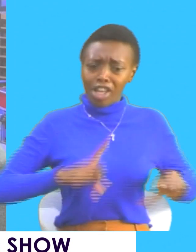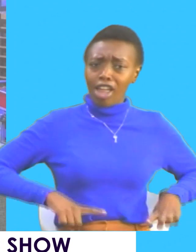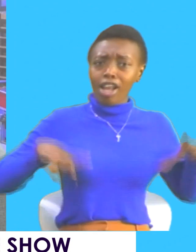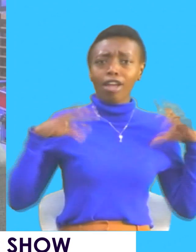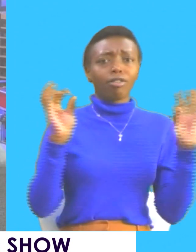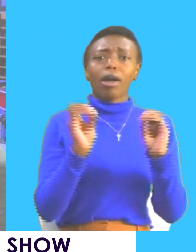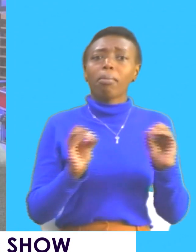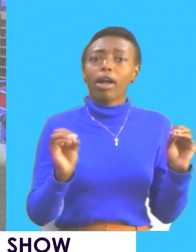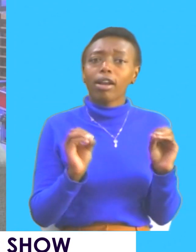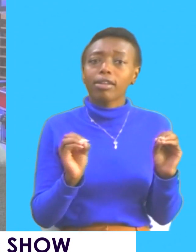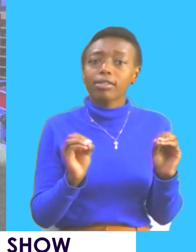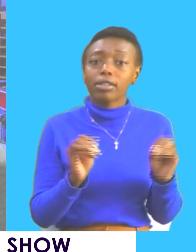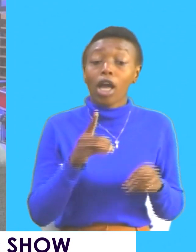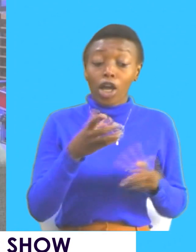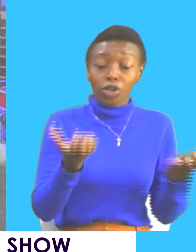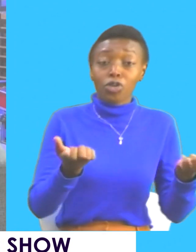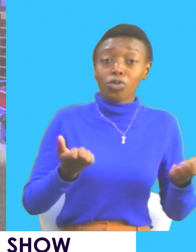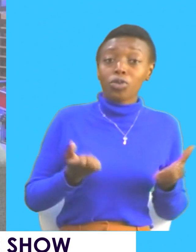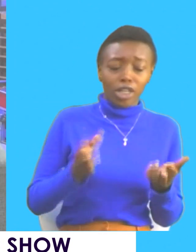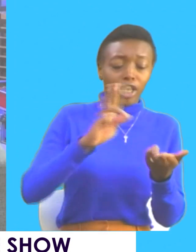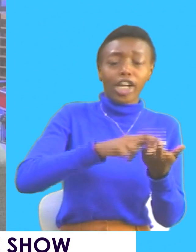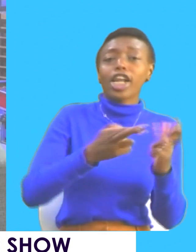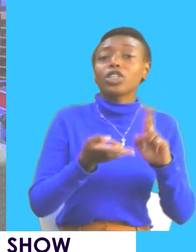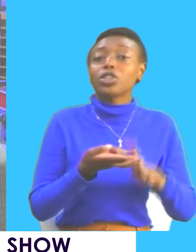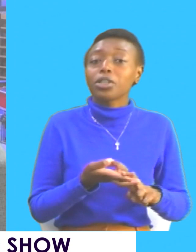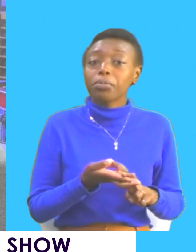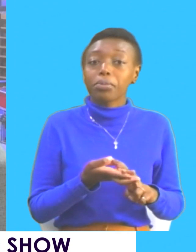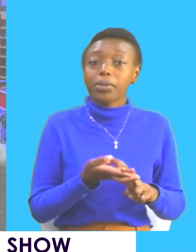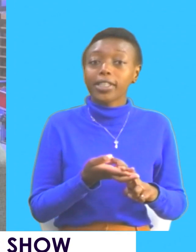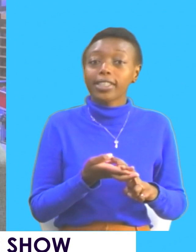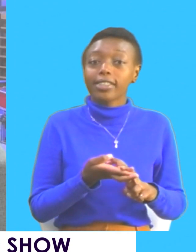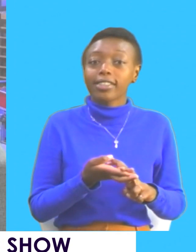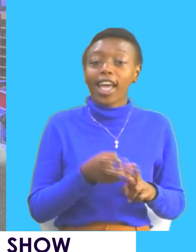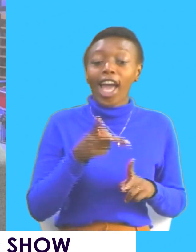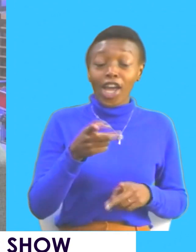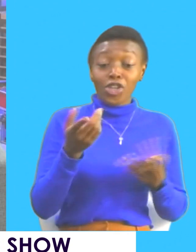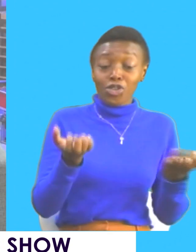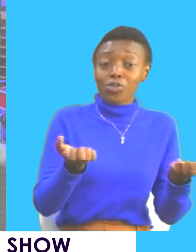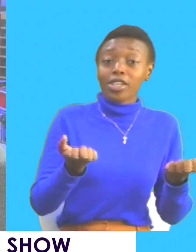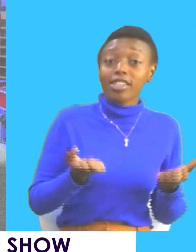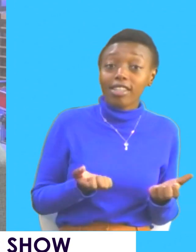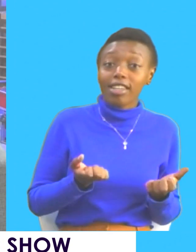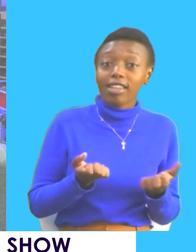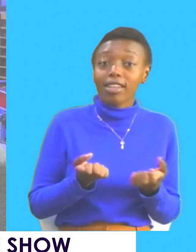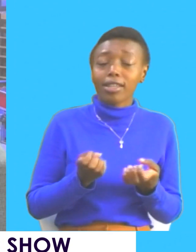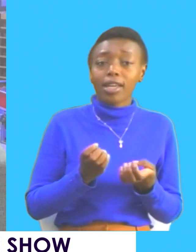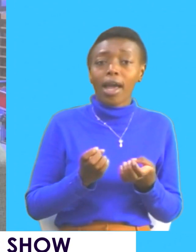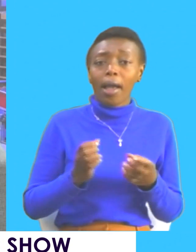the road, it's in relationships. People do business with people that they are related